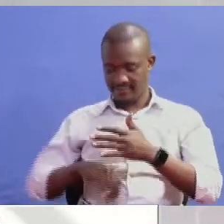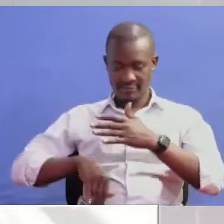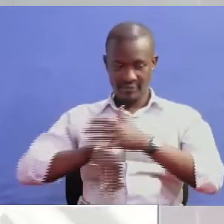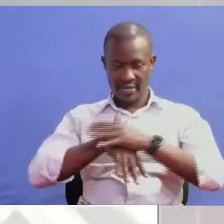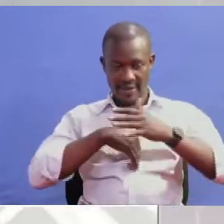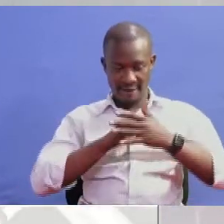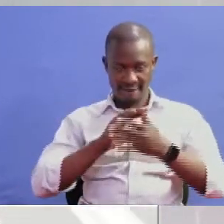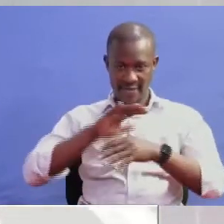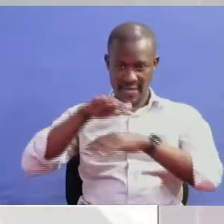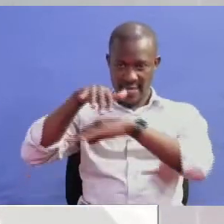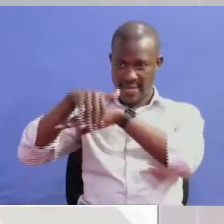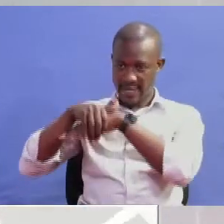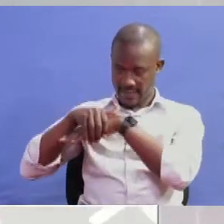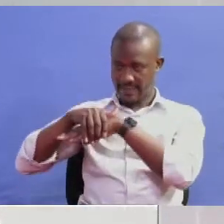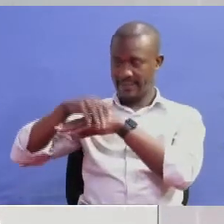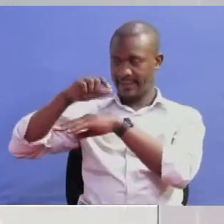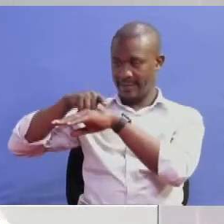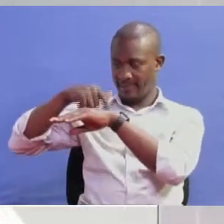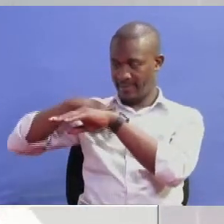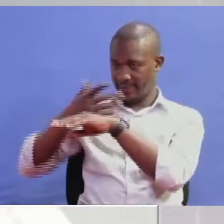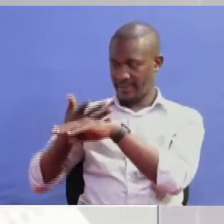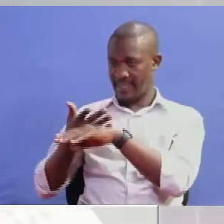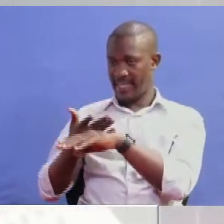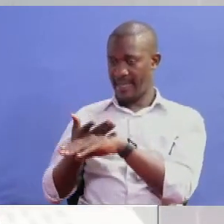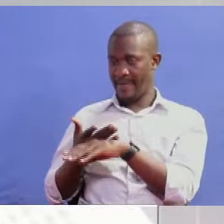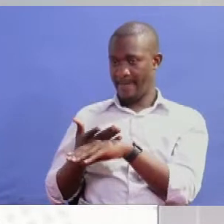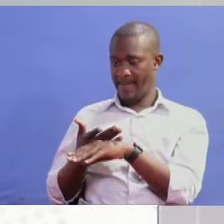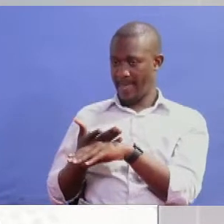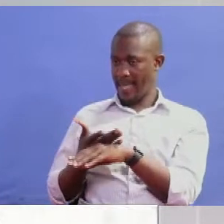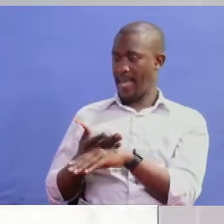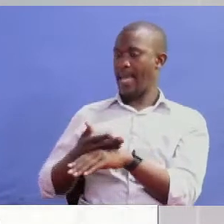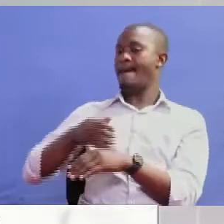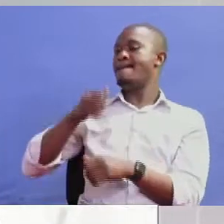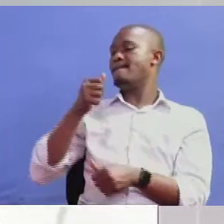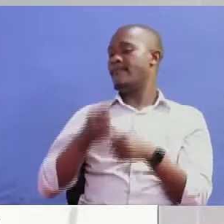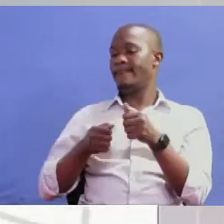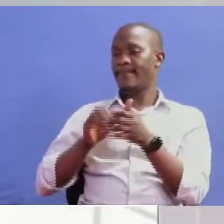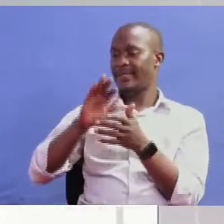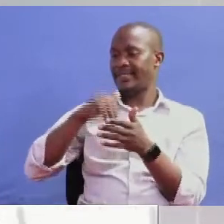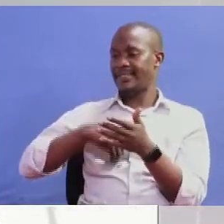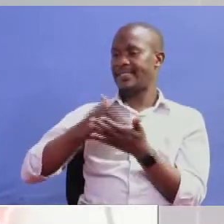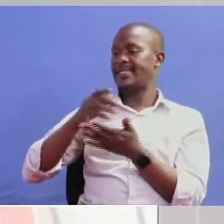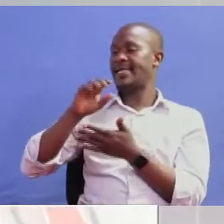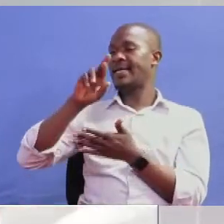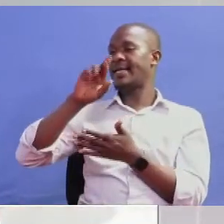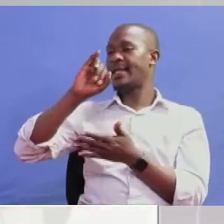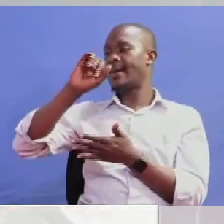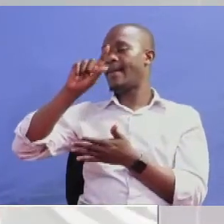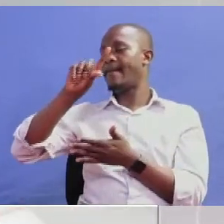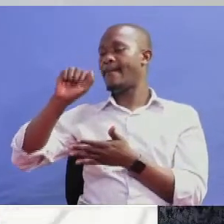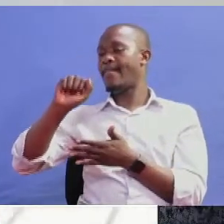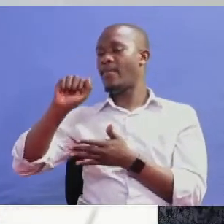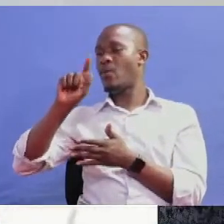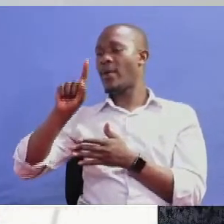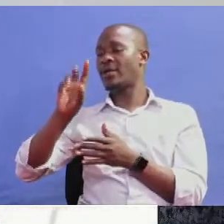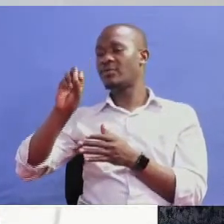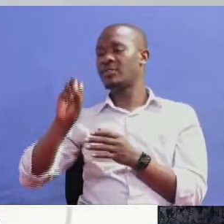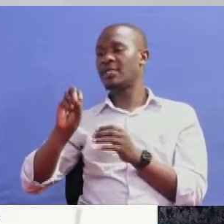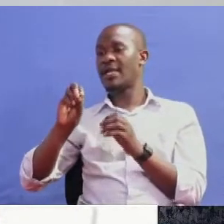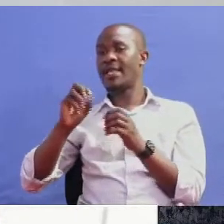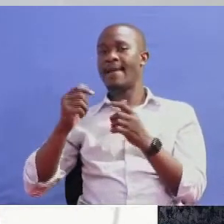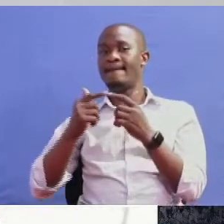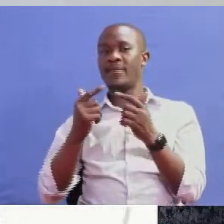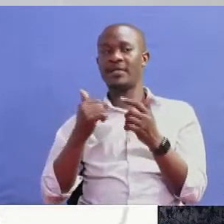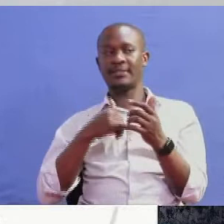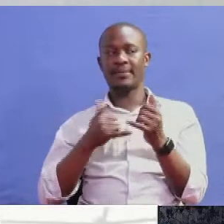the English Premier League, while in the Spanish La Liga, Atletico Madrid stunned Real Madrid 3-1 in the Madrid derby played at the